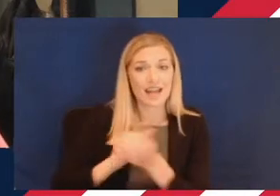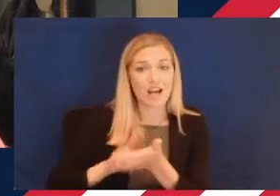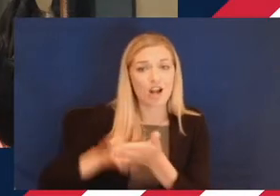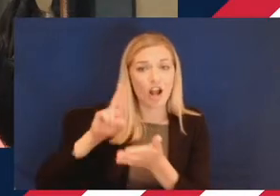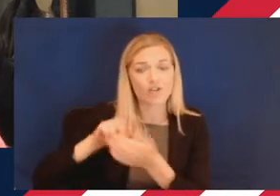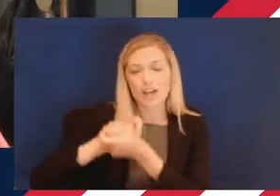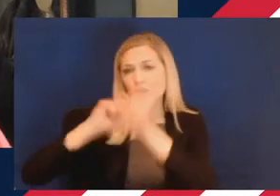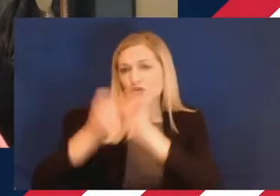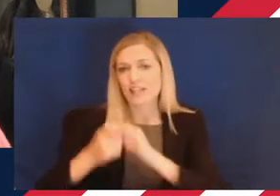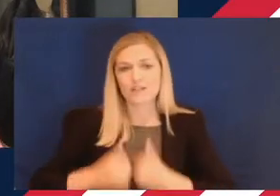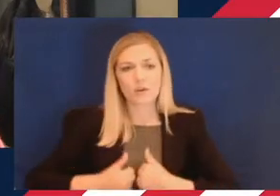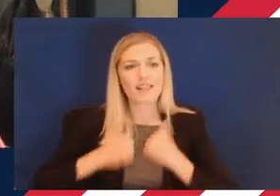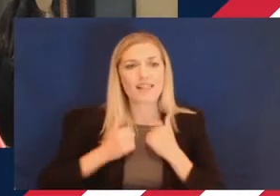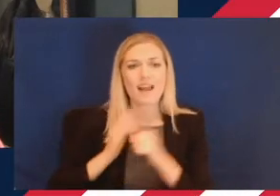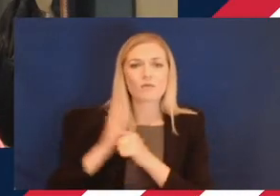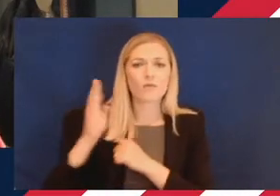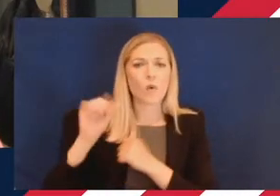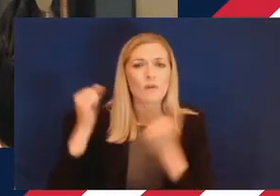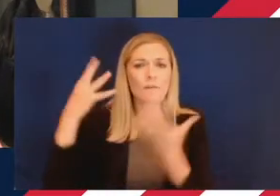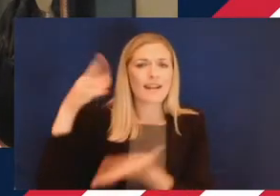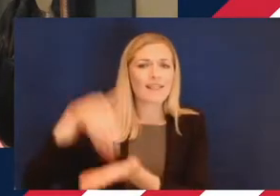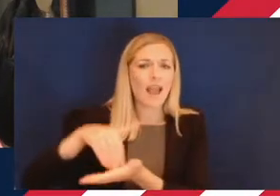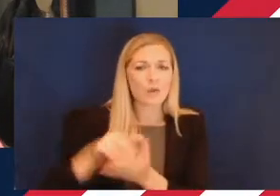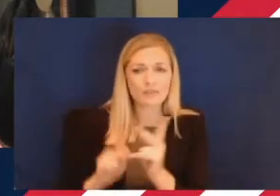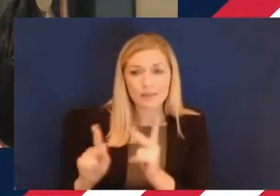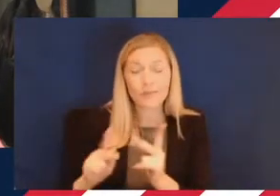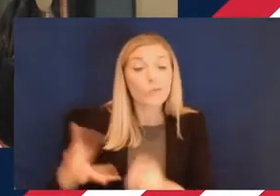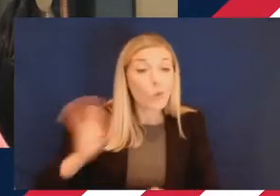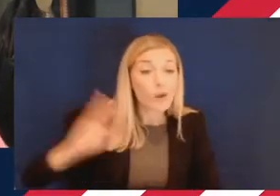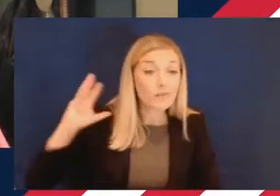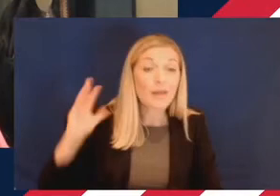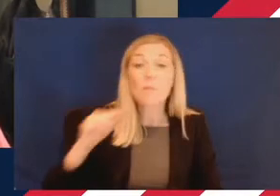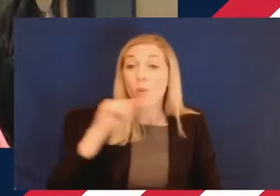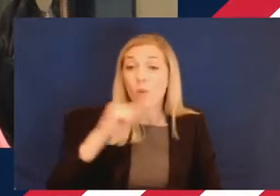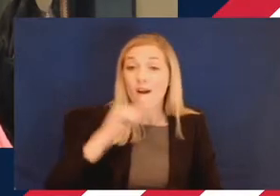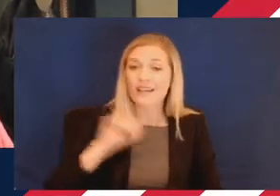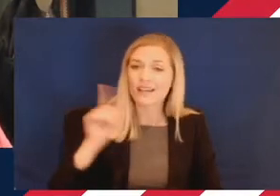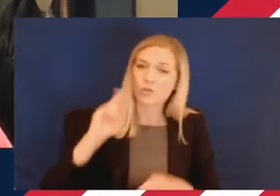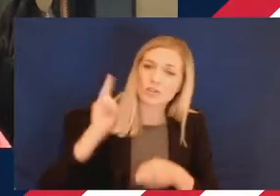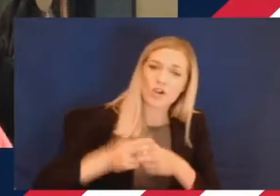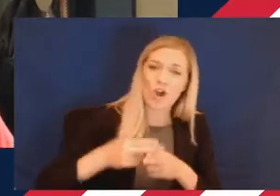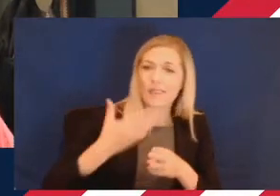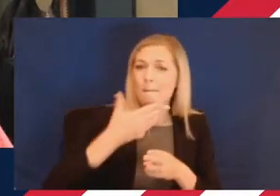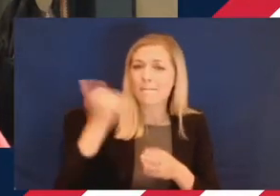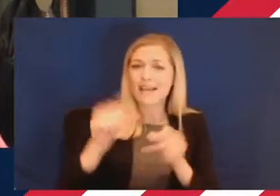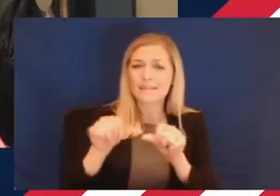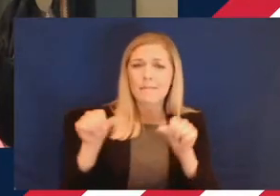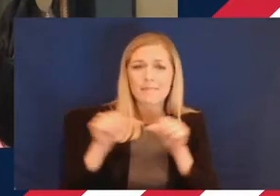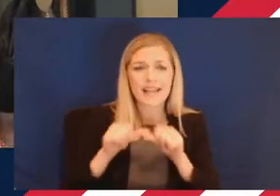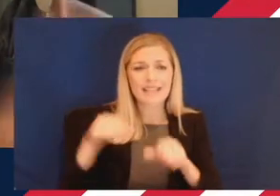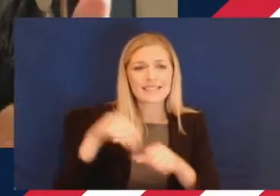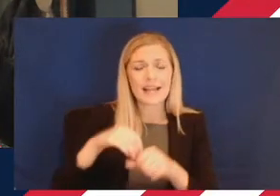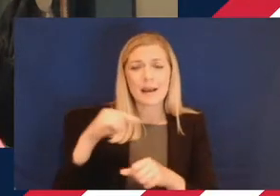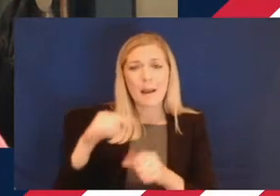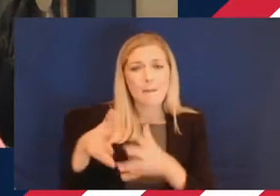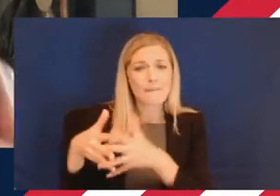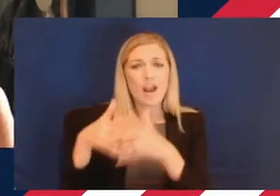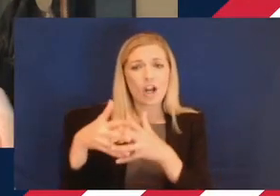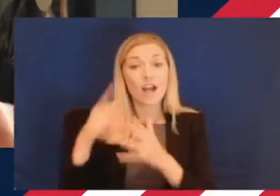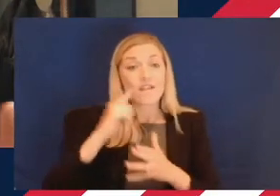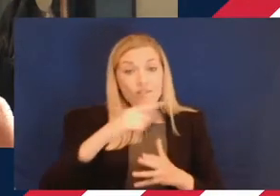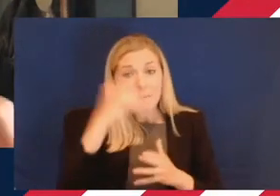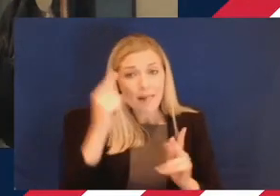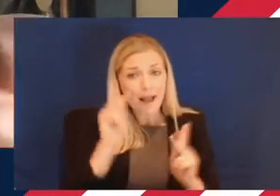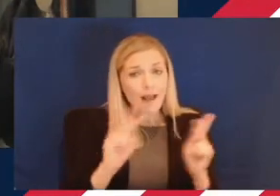people. You know, once upon a time, Milwaukee is the best place in America for Black folks to raise a family, when our city had tens